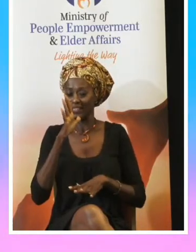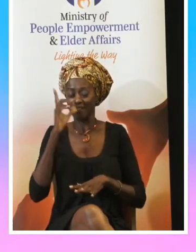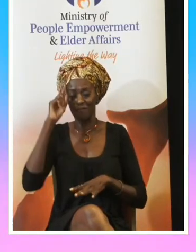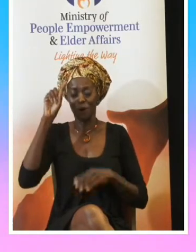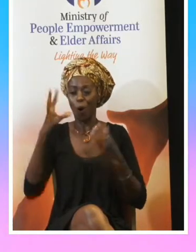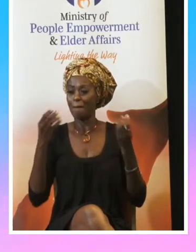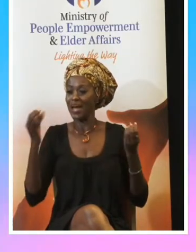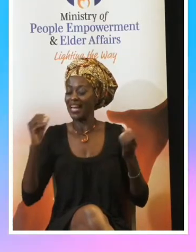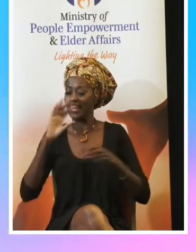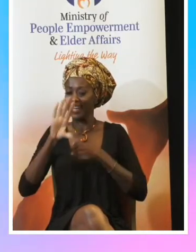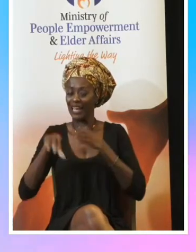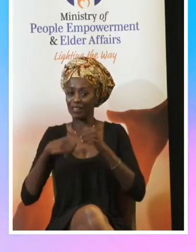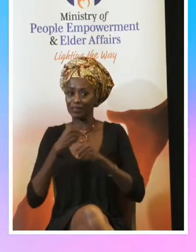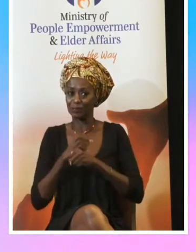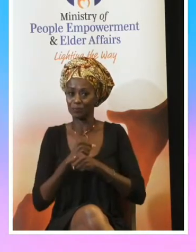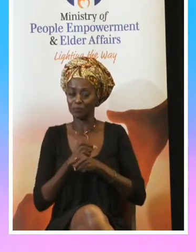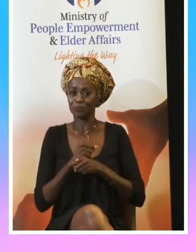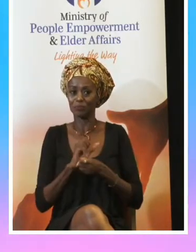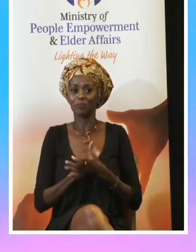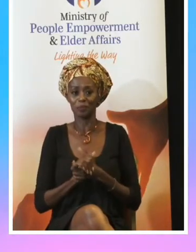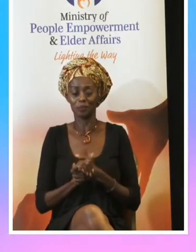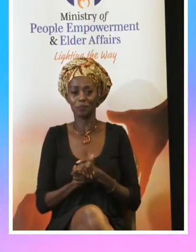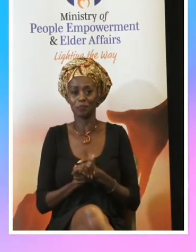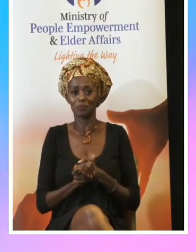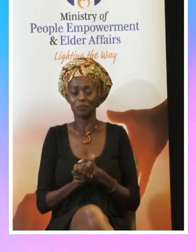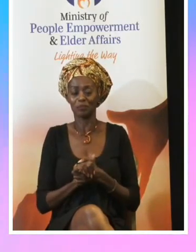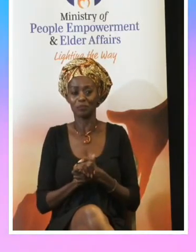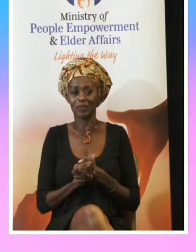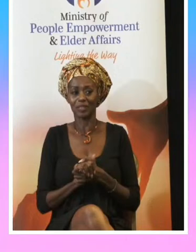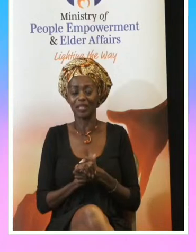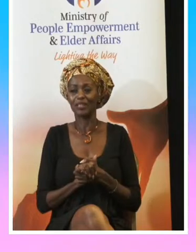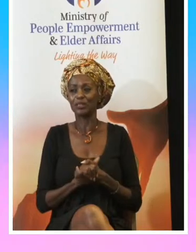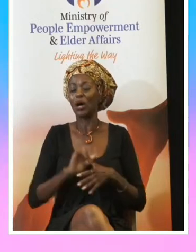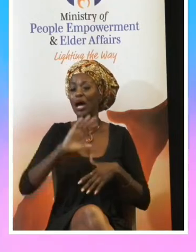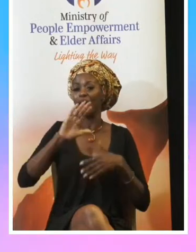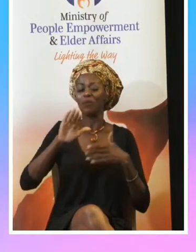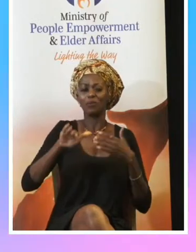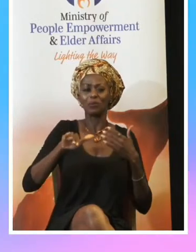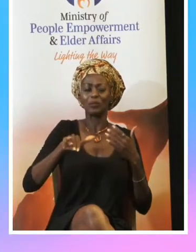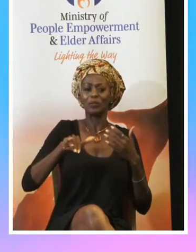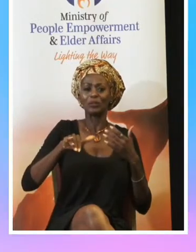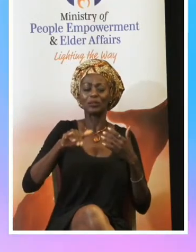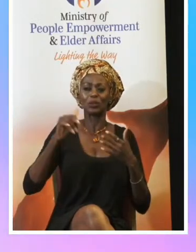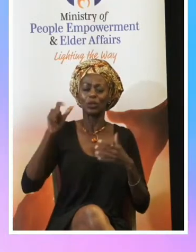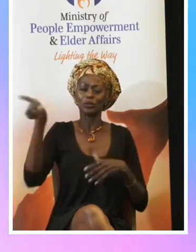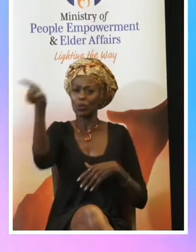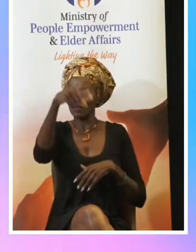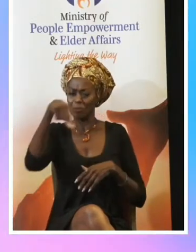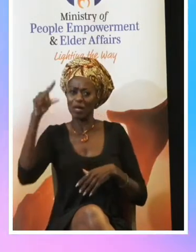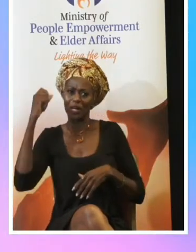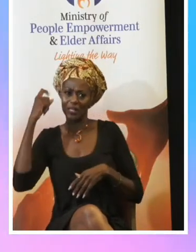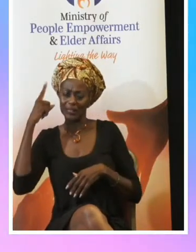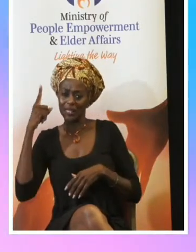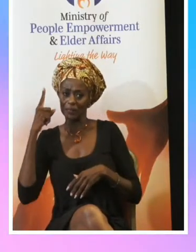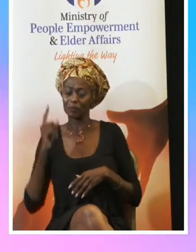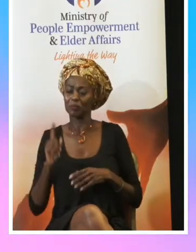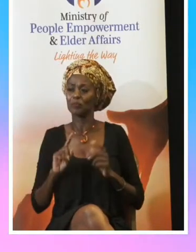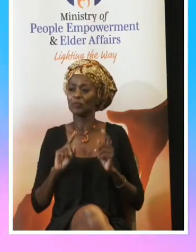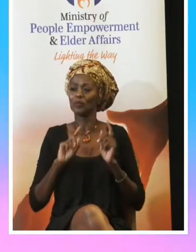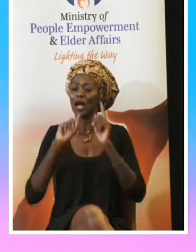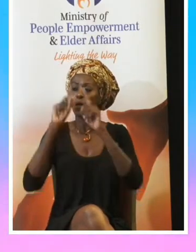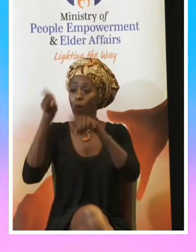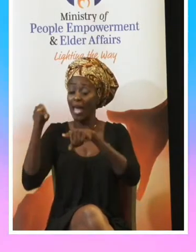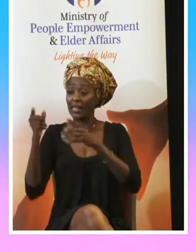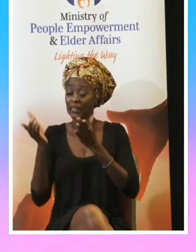I attended the, for everyone's information, I attended the recent service to mark this